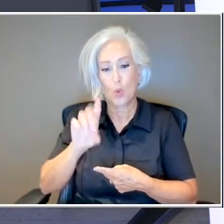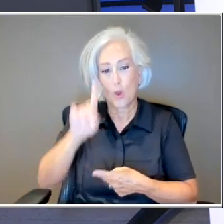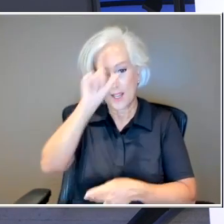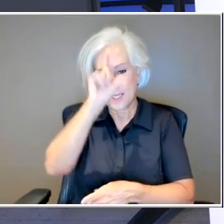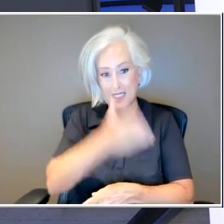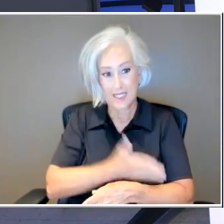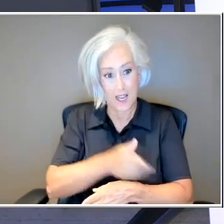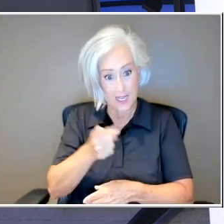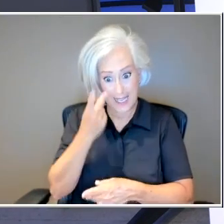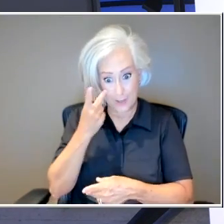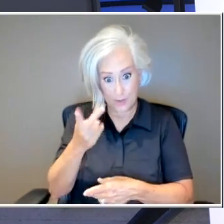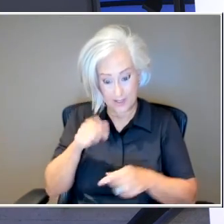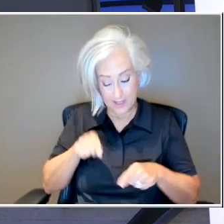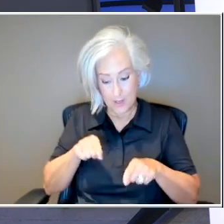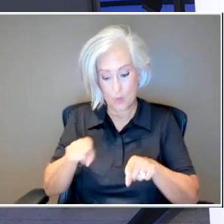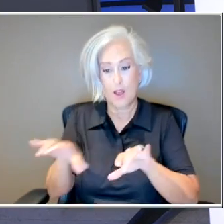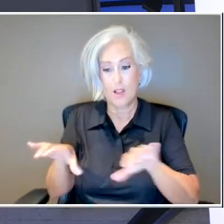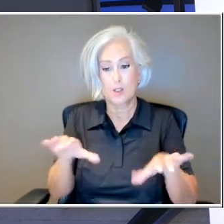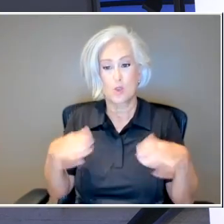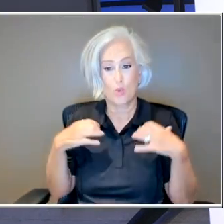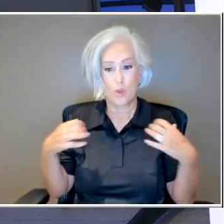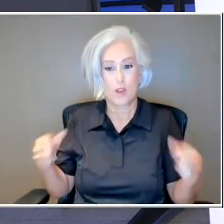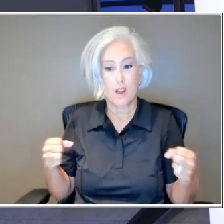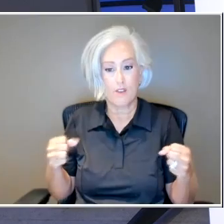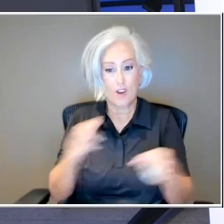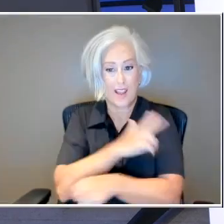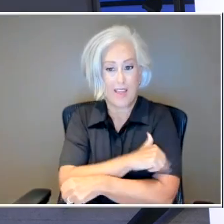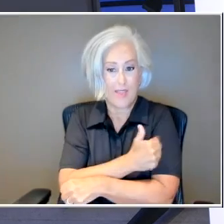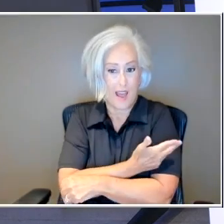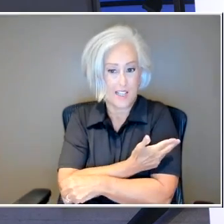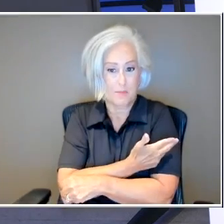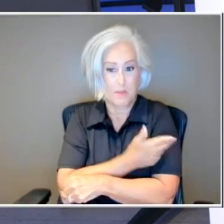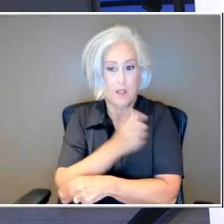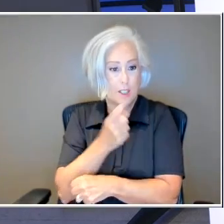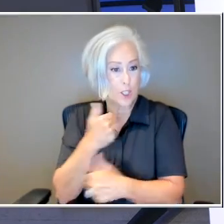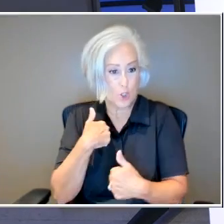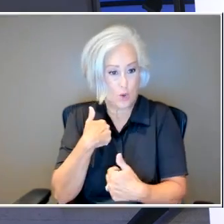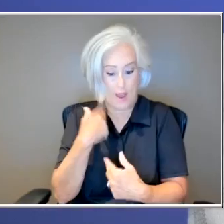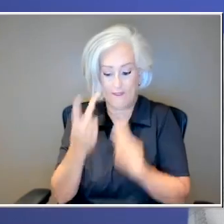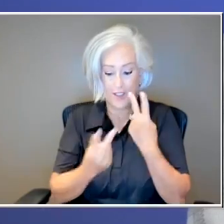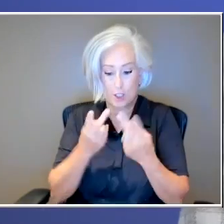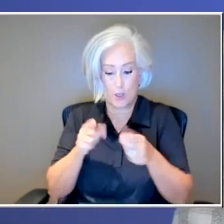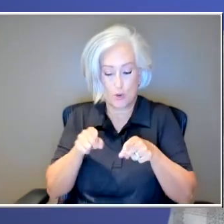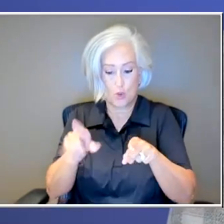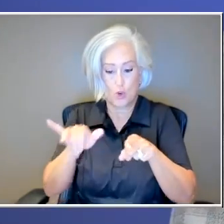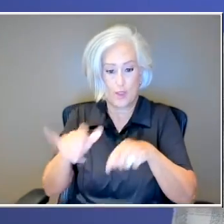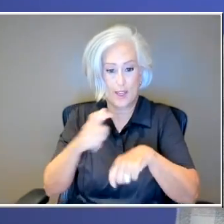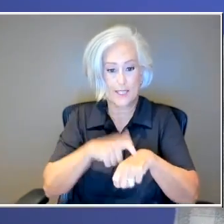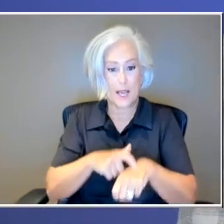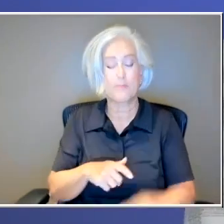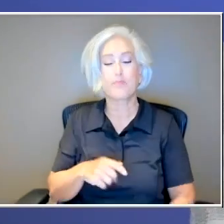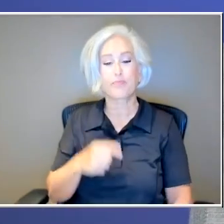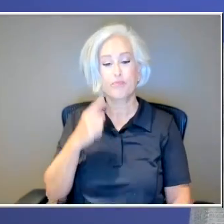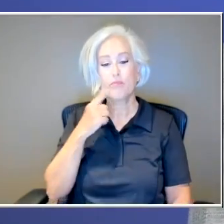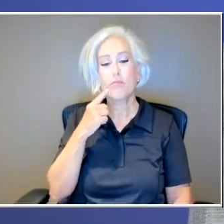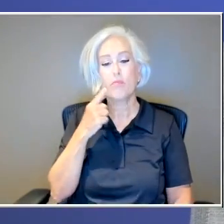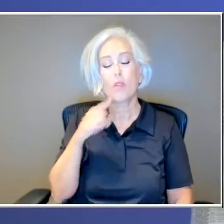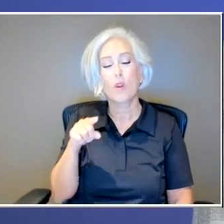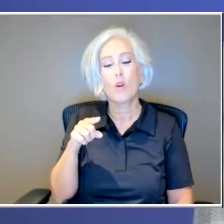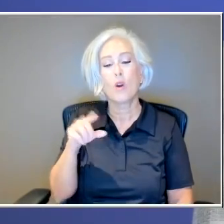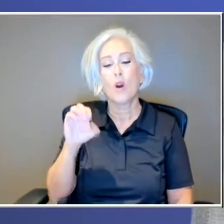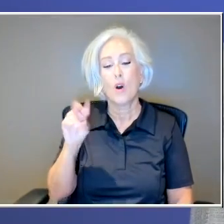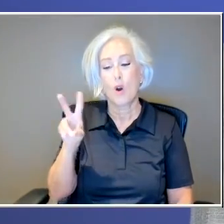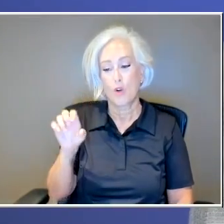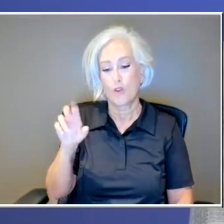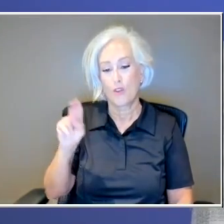you were recovering and in the hospital? Were you able to have visitors at a time during COVID? For the ovarian cancer, I was